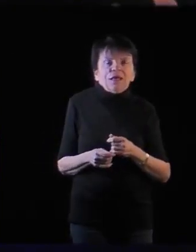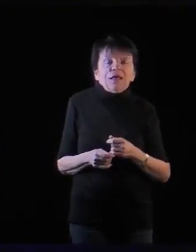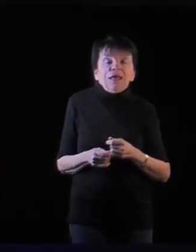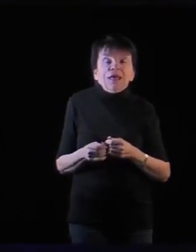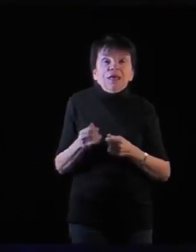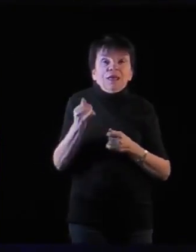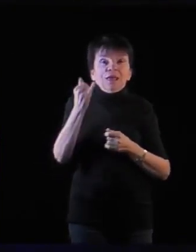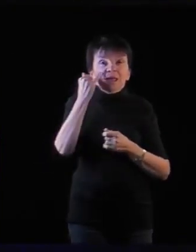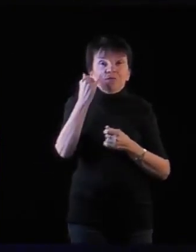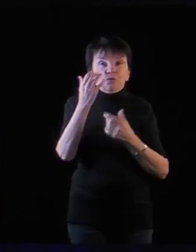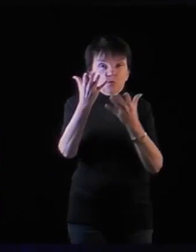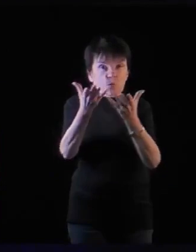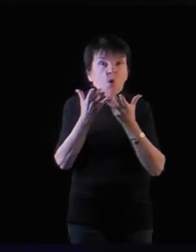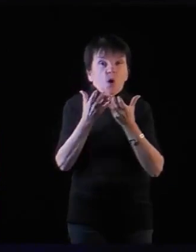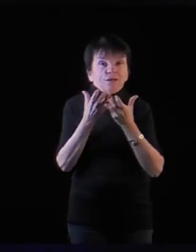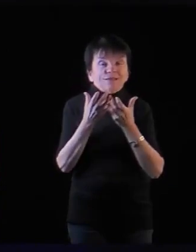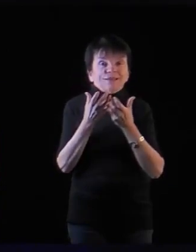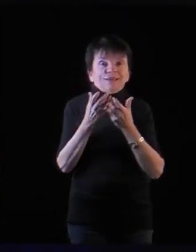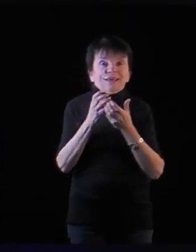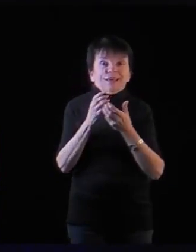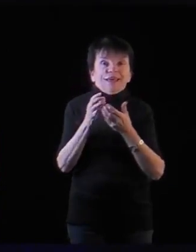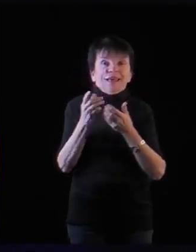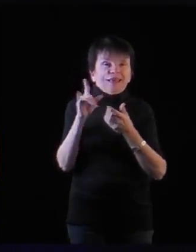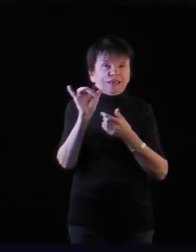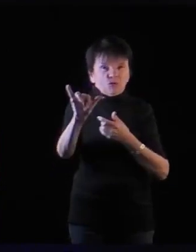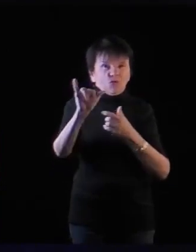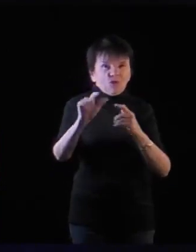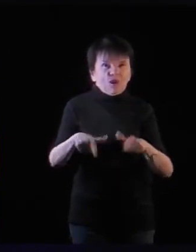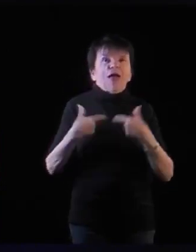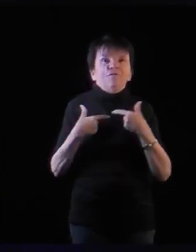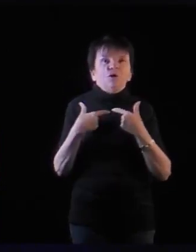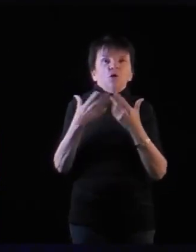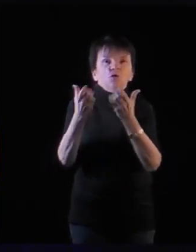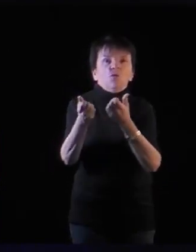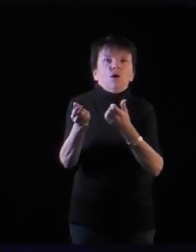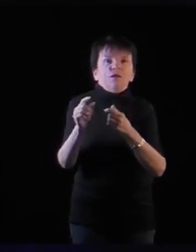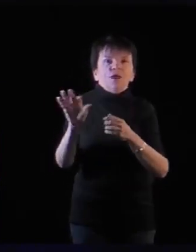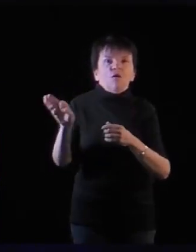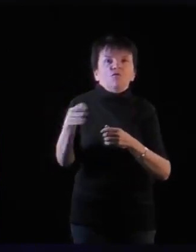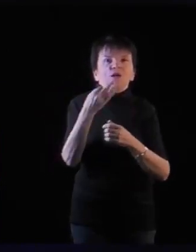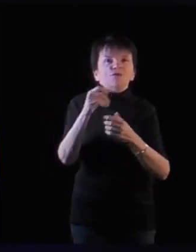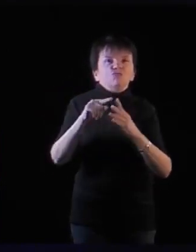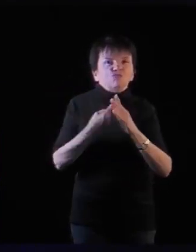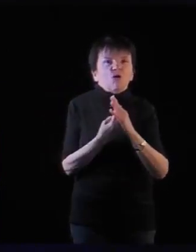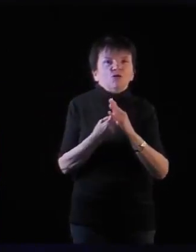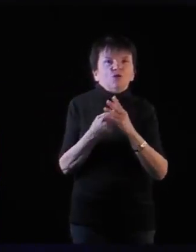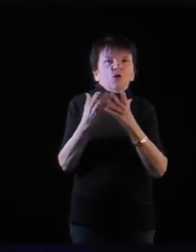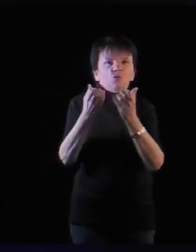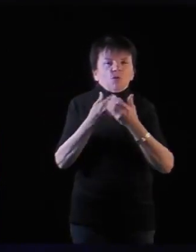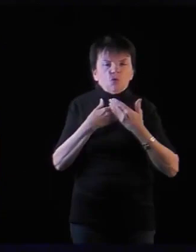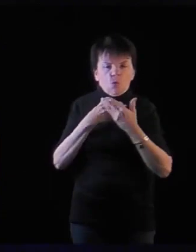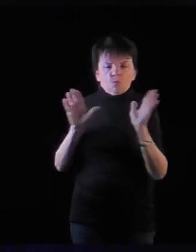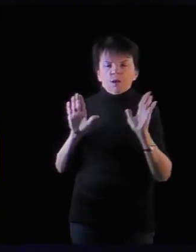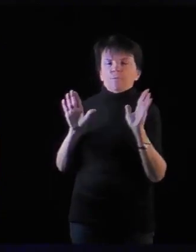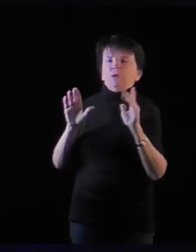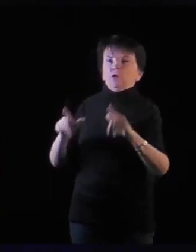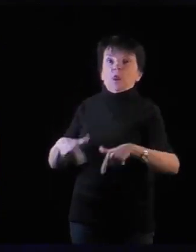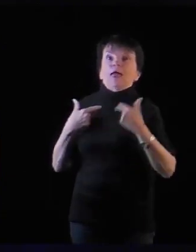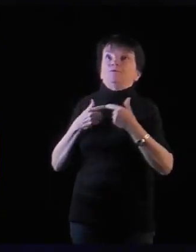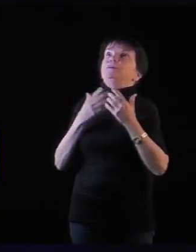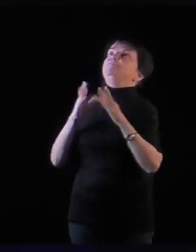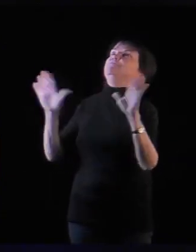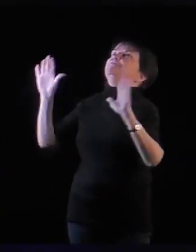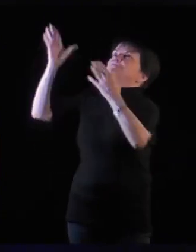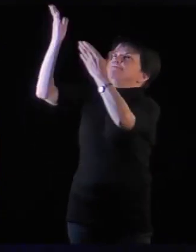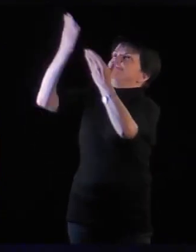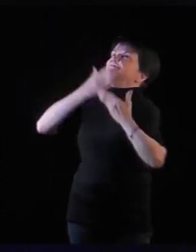slate and a fresh start, if you'd like to have eternal life, if you want to open up your life to Jesus, I challenge you to pray this prayer